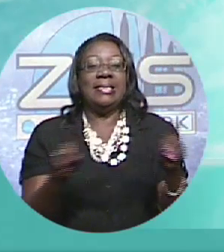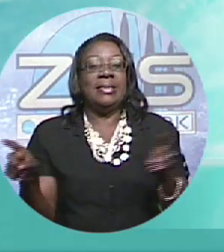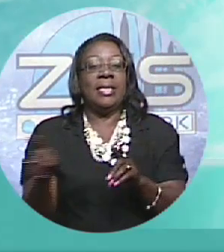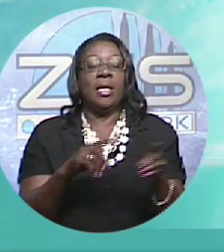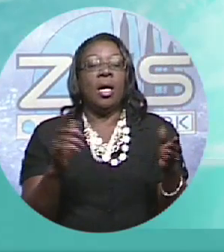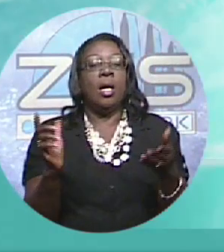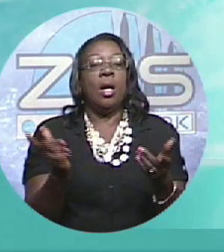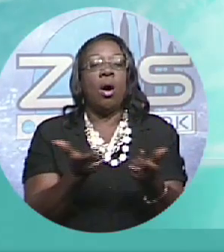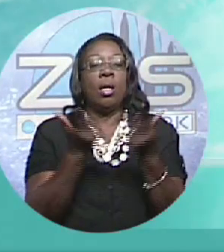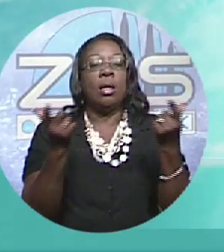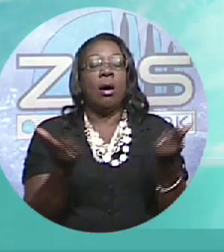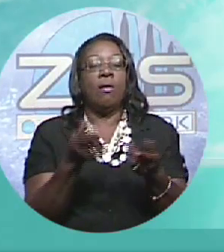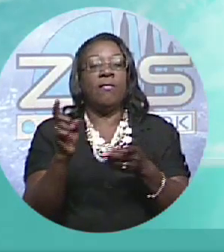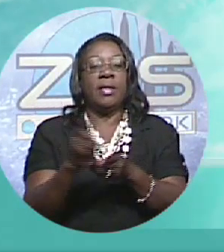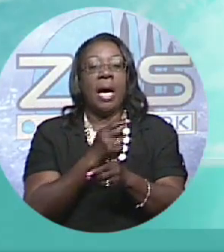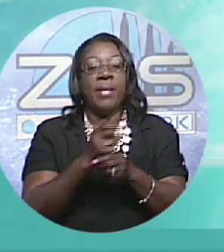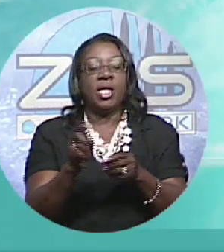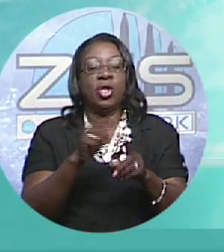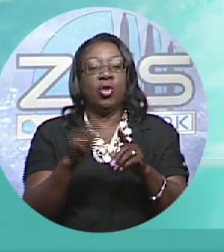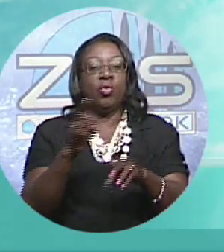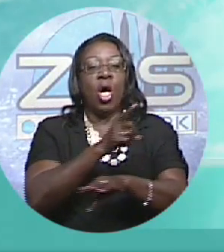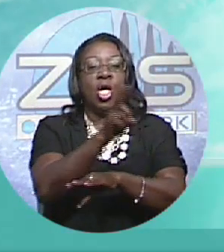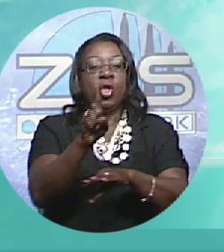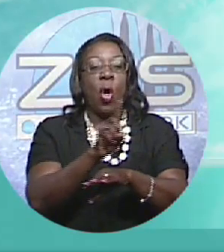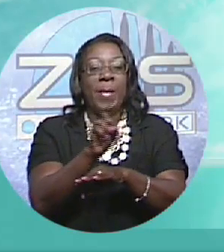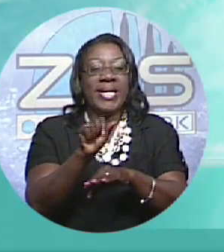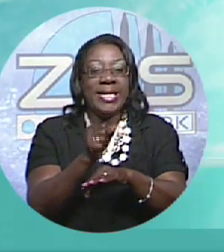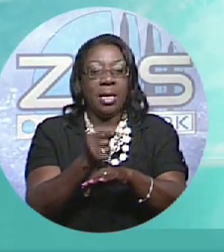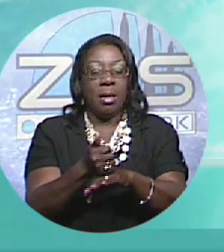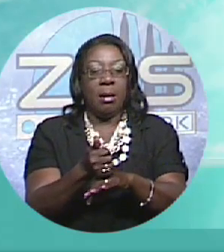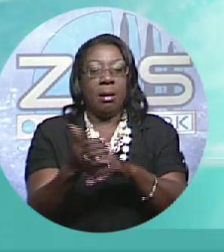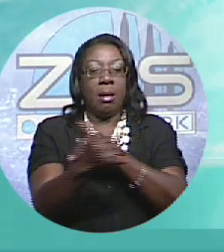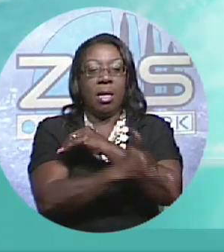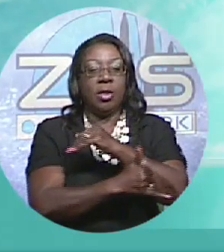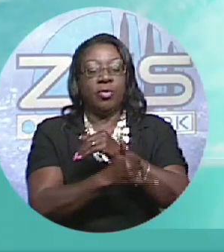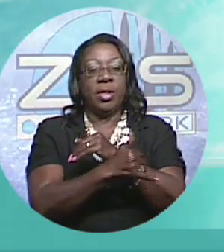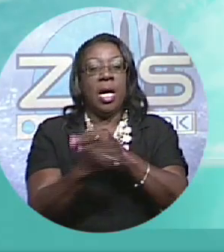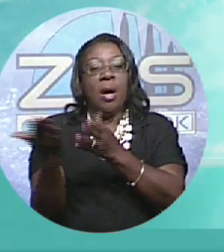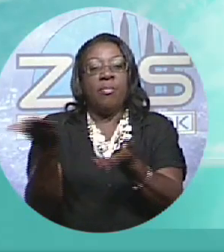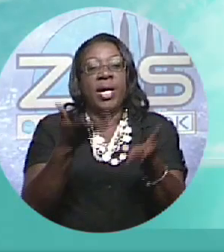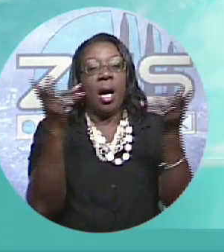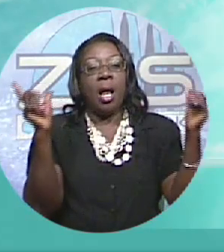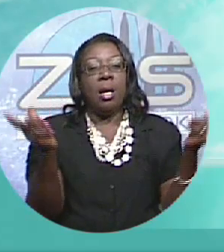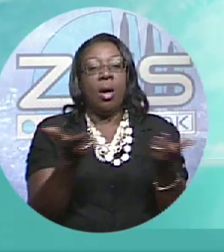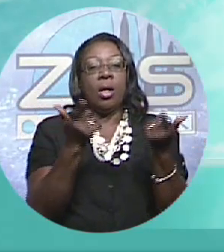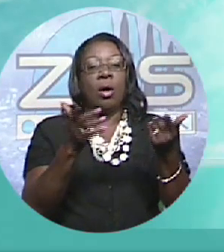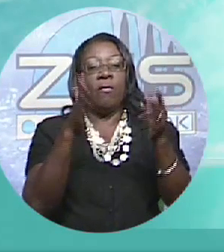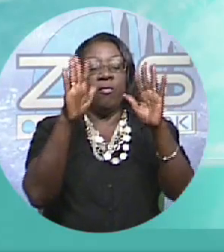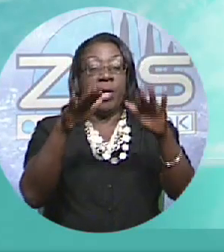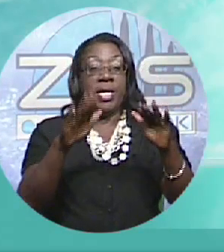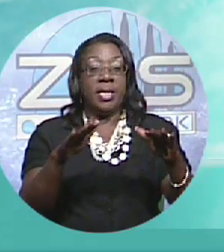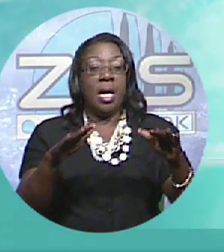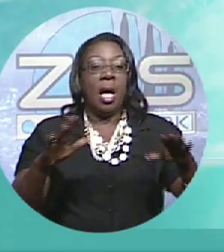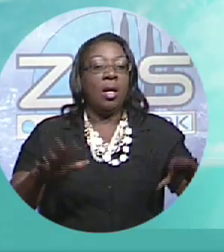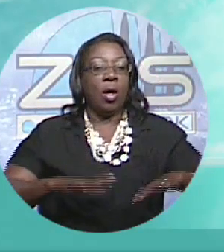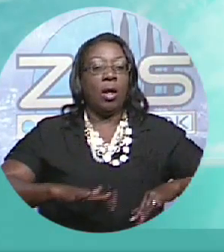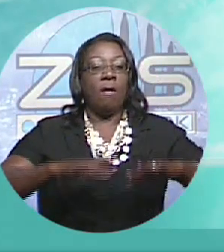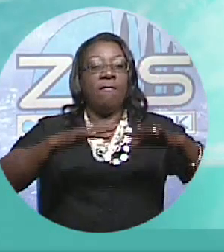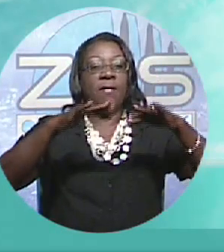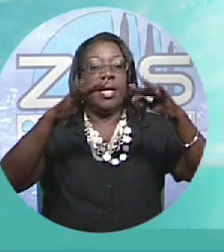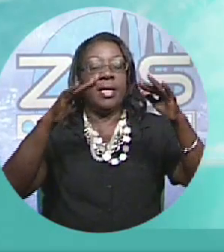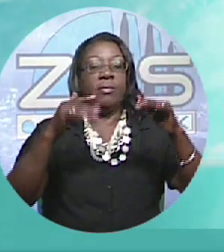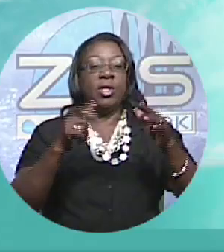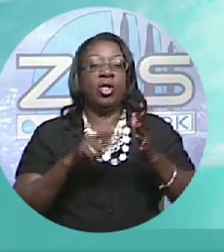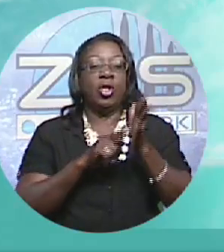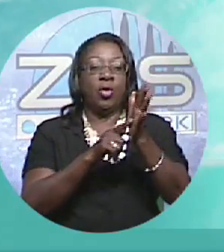as you mentioned. Dropped quite a bit of rainfall across the area. They had some massive flooding. I'm sure you're going to have some photos or some